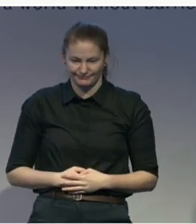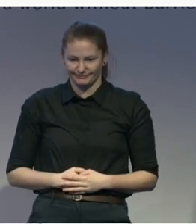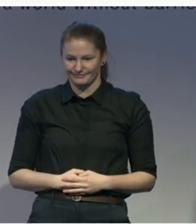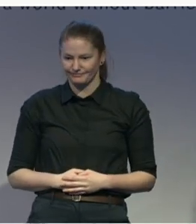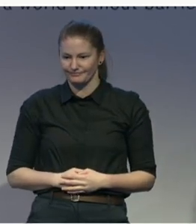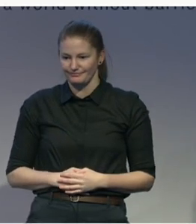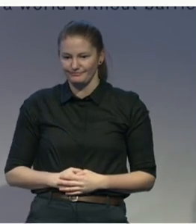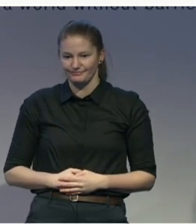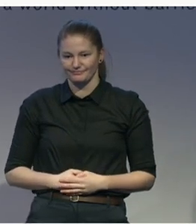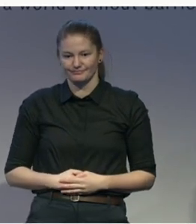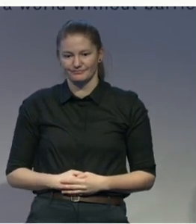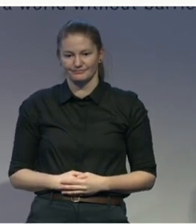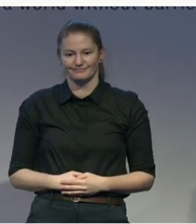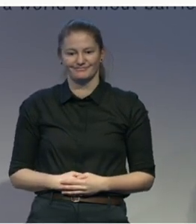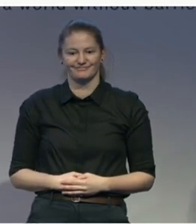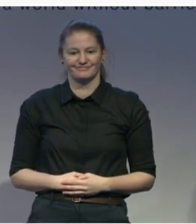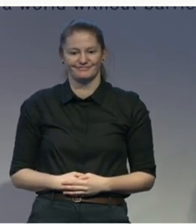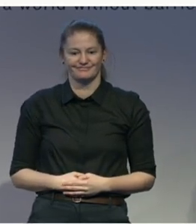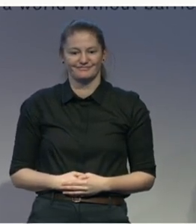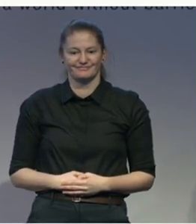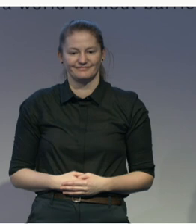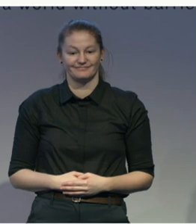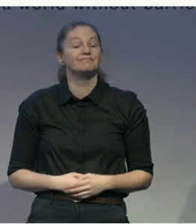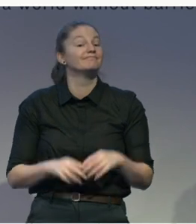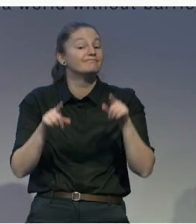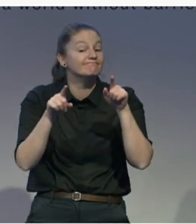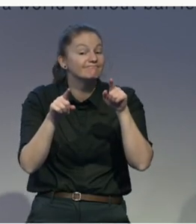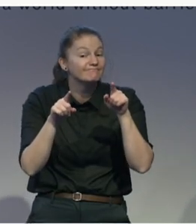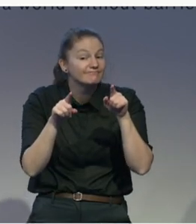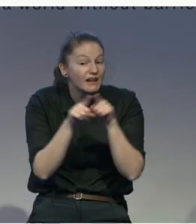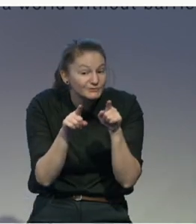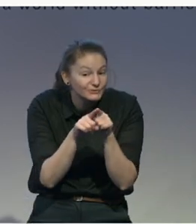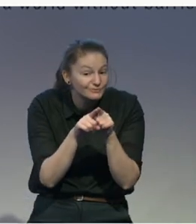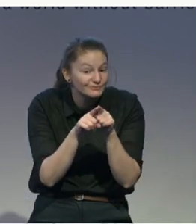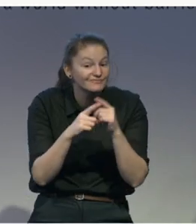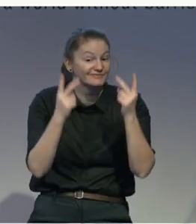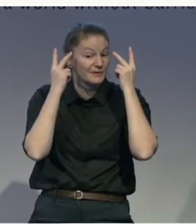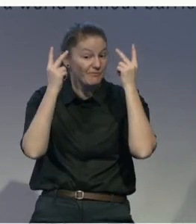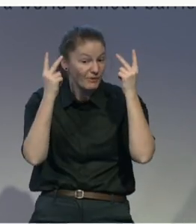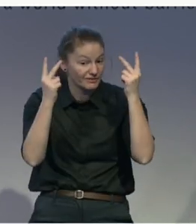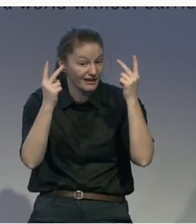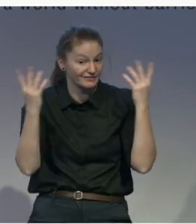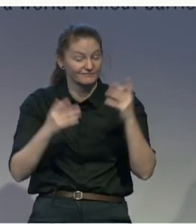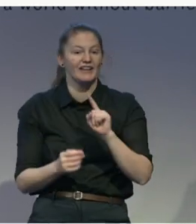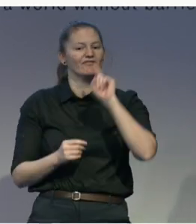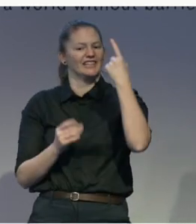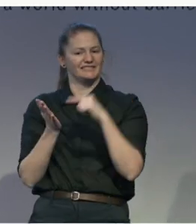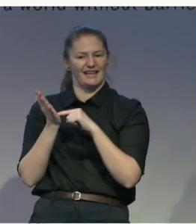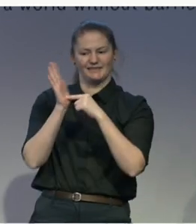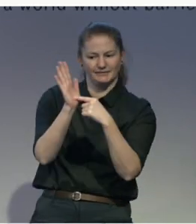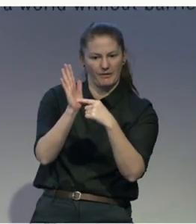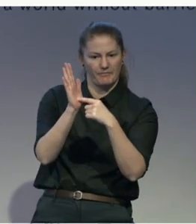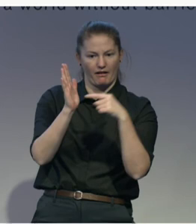Yeah, and it also brings that it's all about showing some examples that I was, when I attended